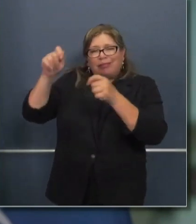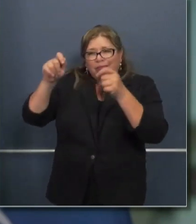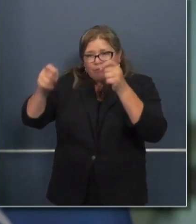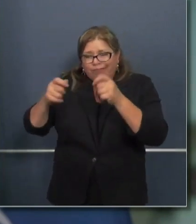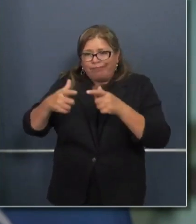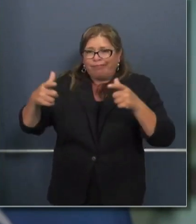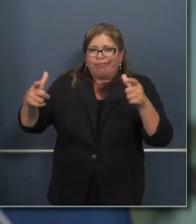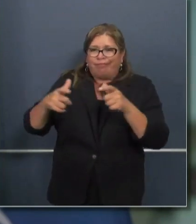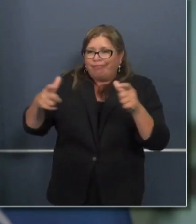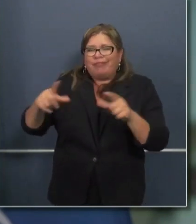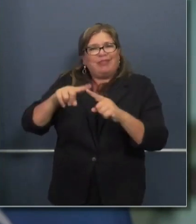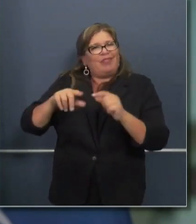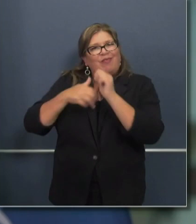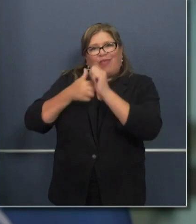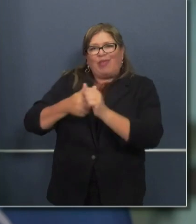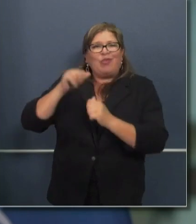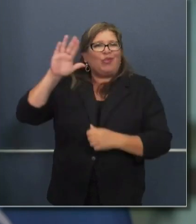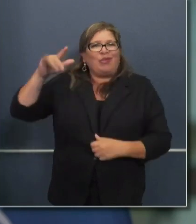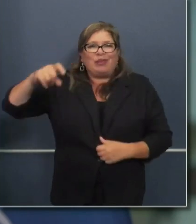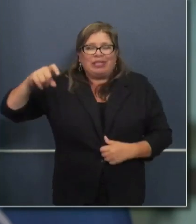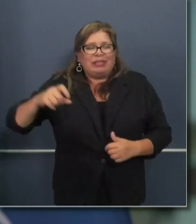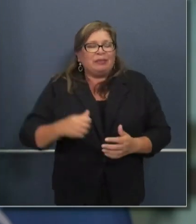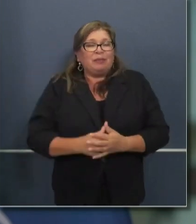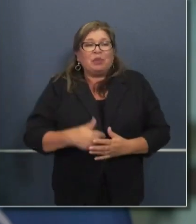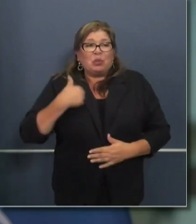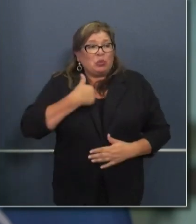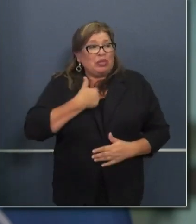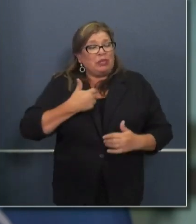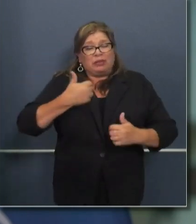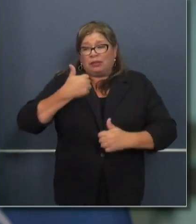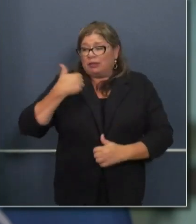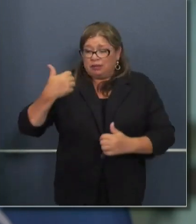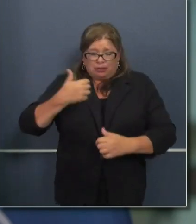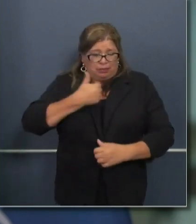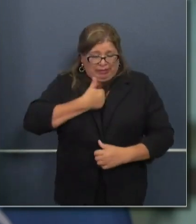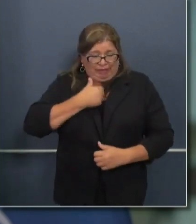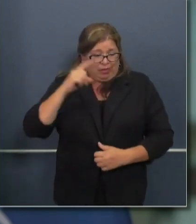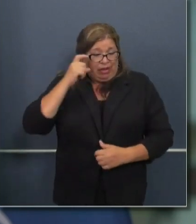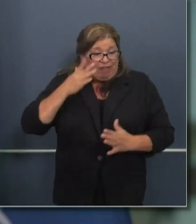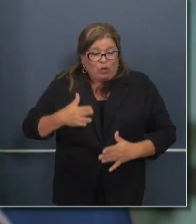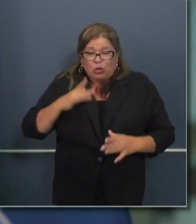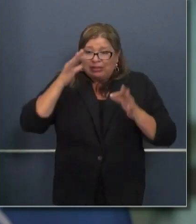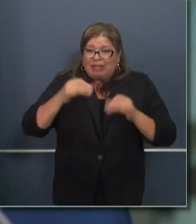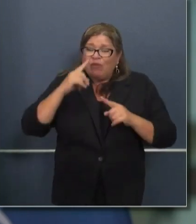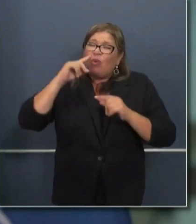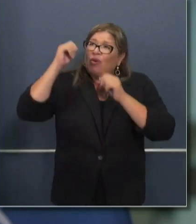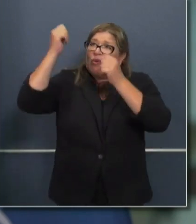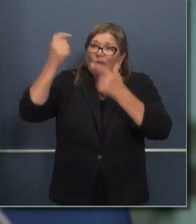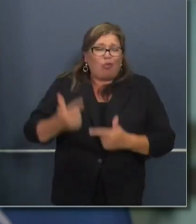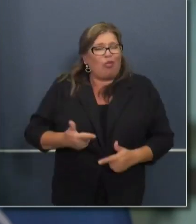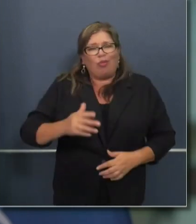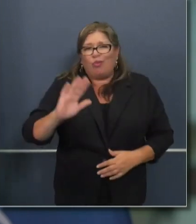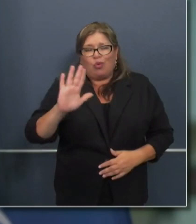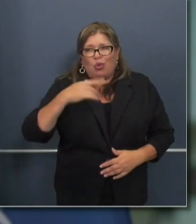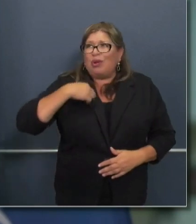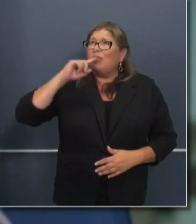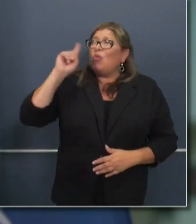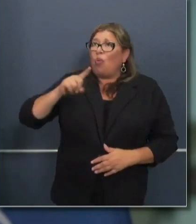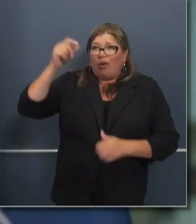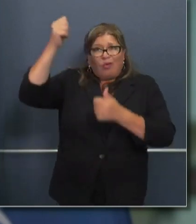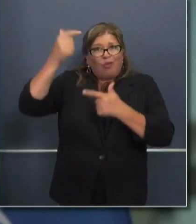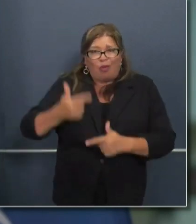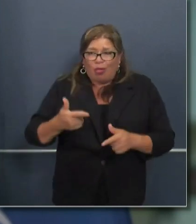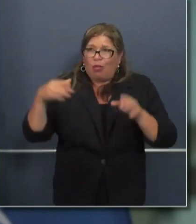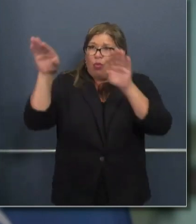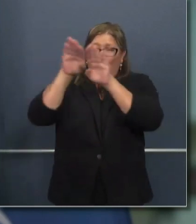those their hands, and accordingly we want to provide technical assistance to support them through navigating the